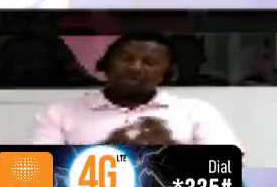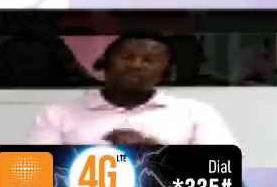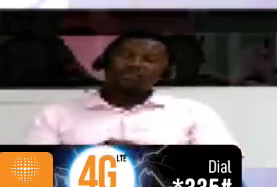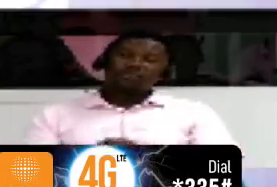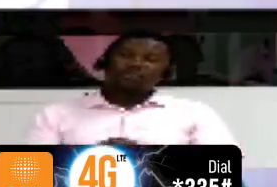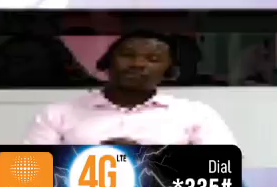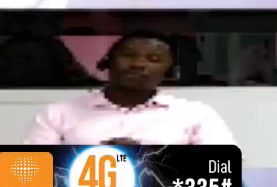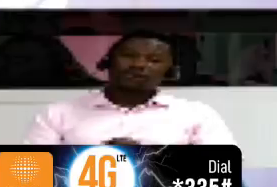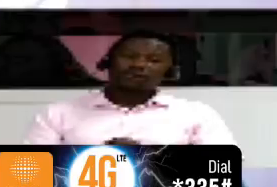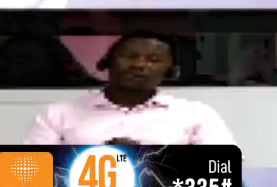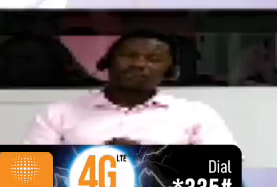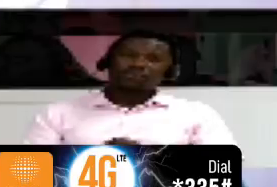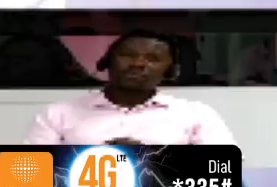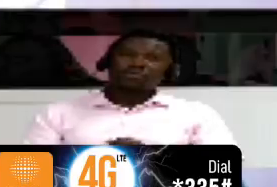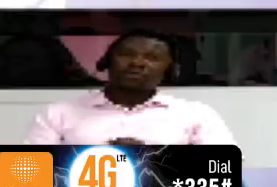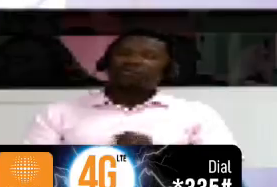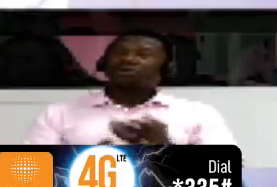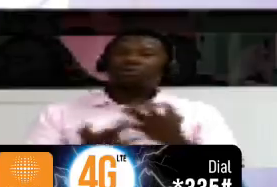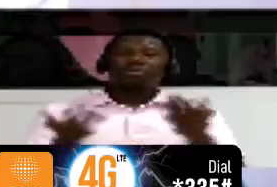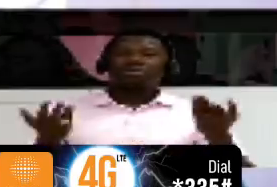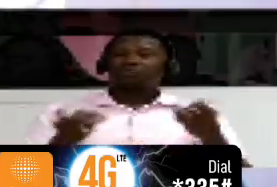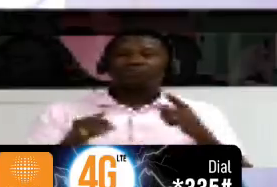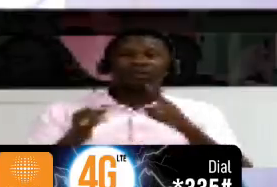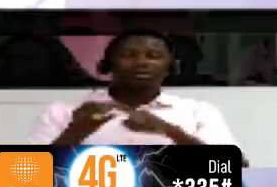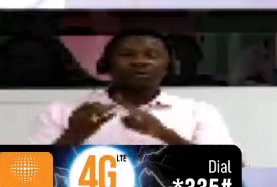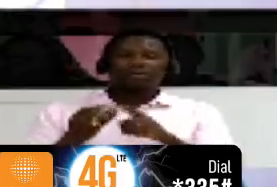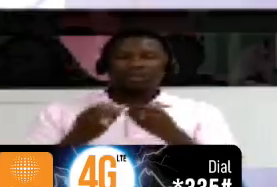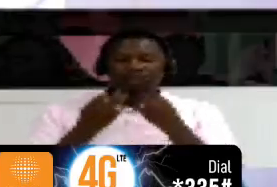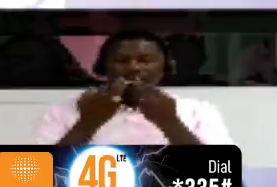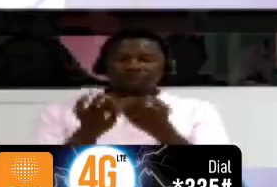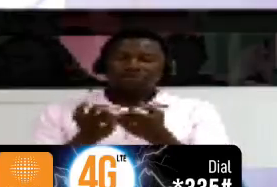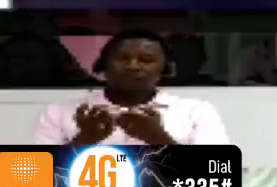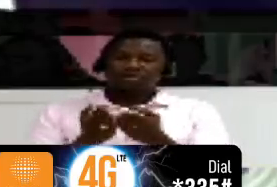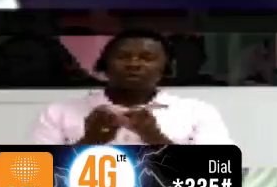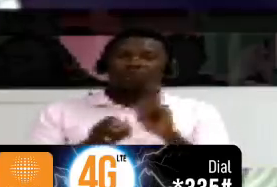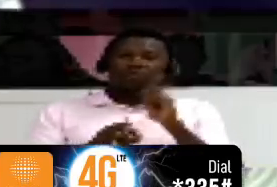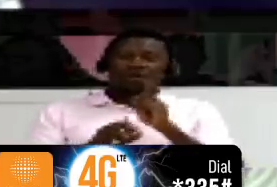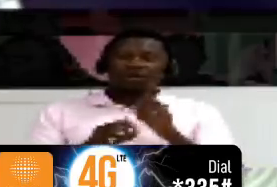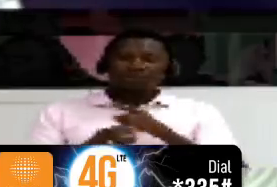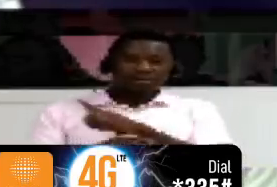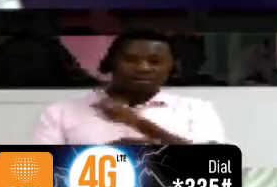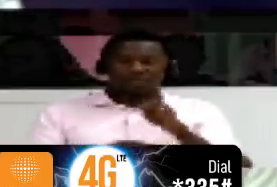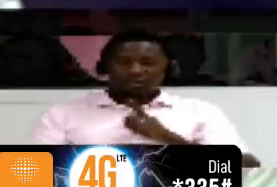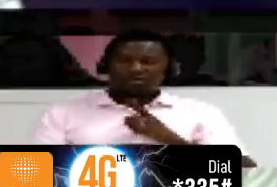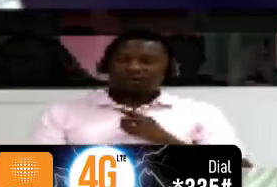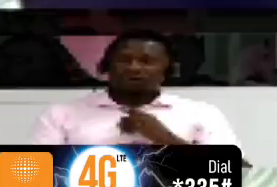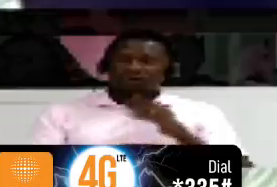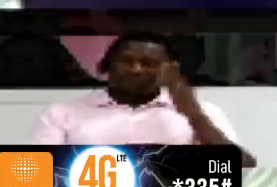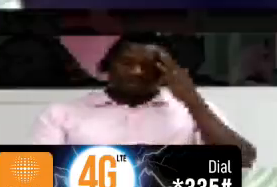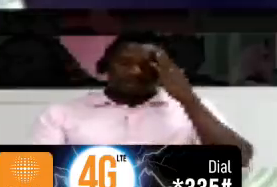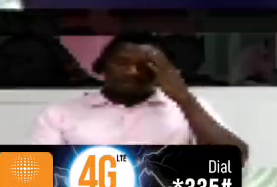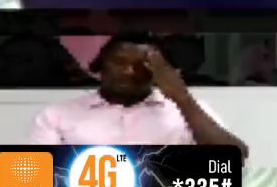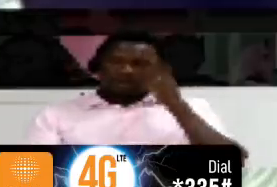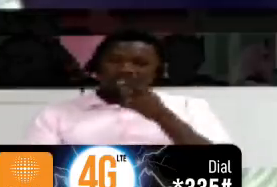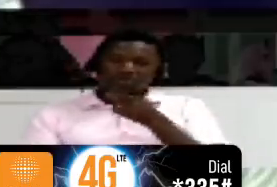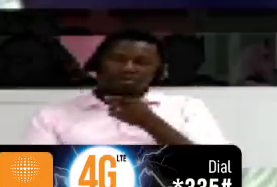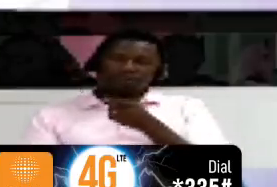So most of them, that's exactly what they were of concern.